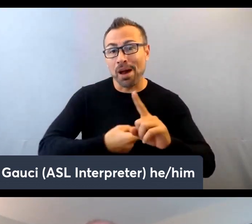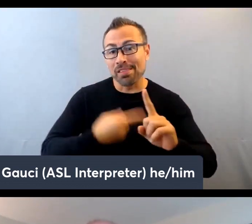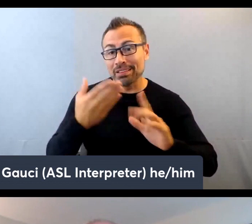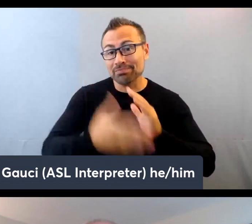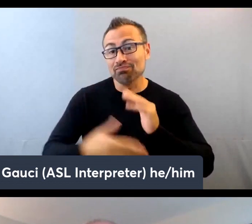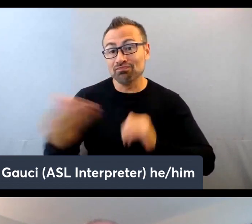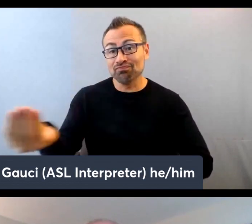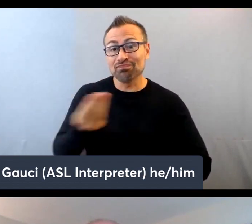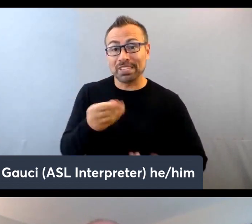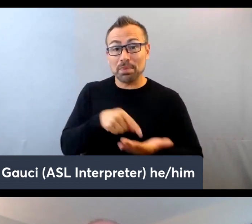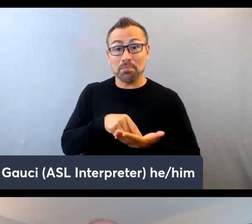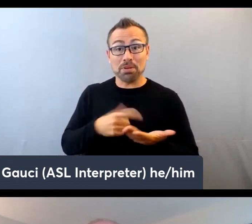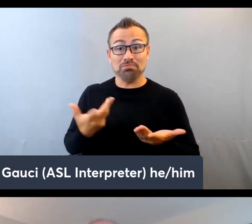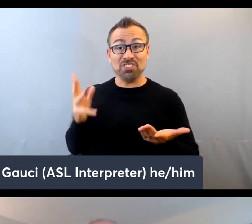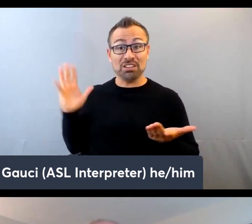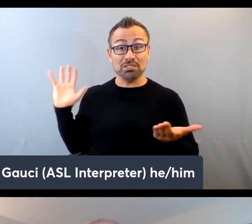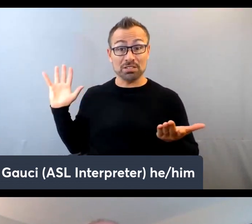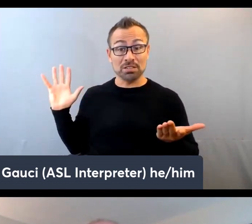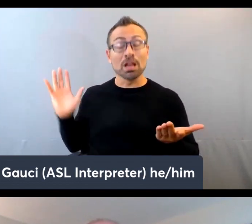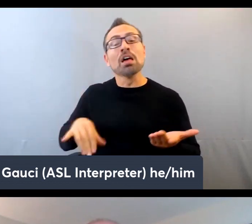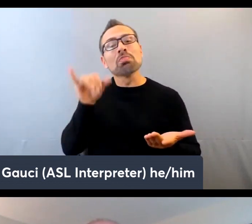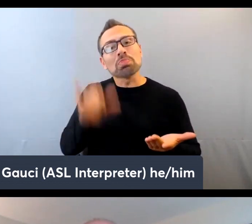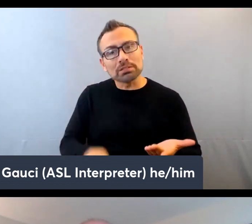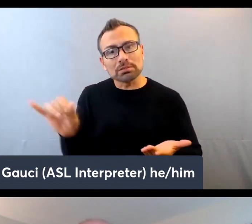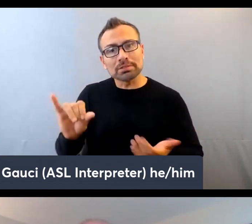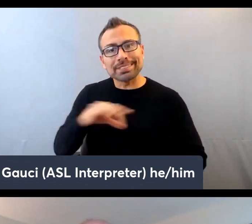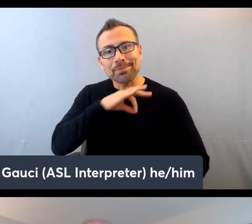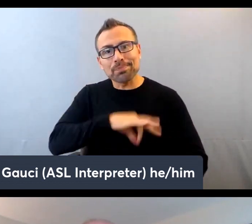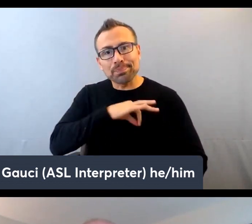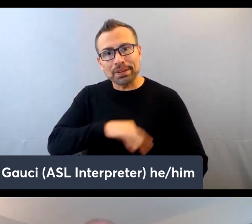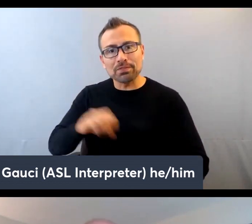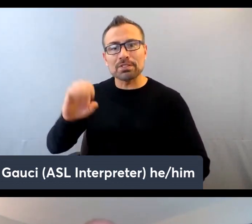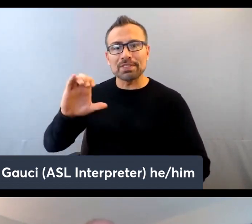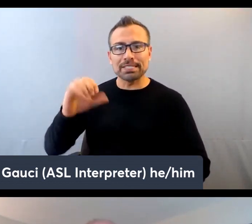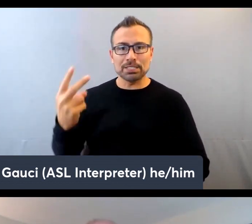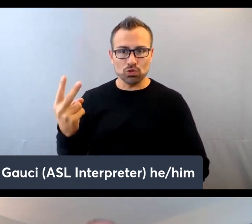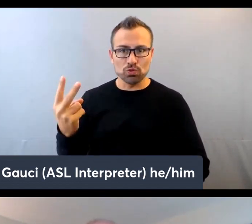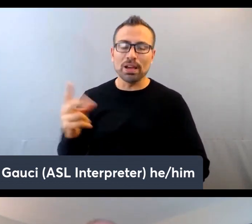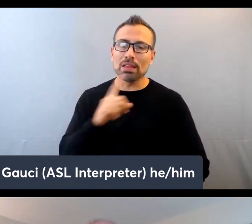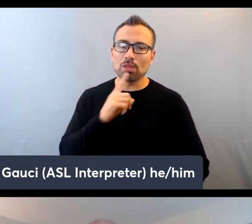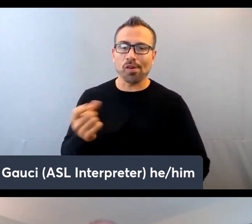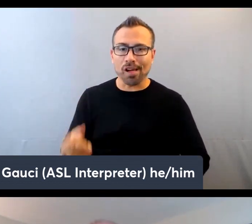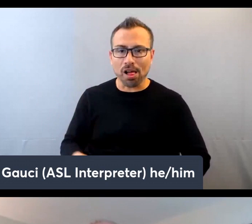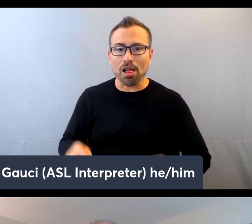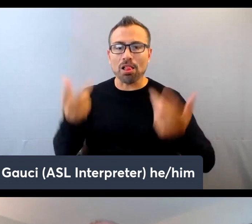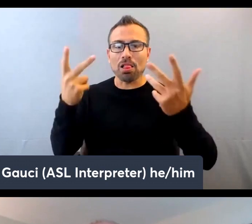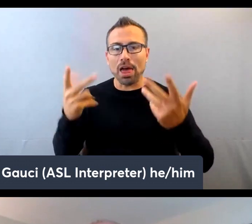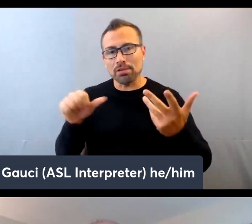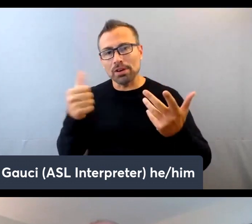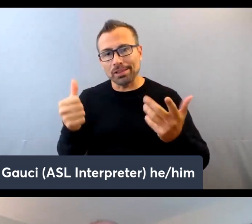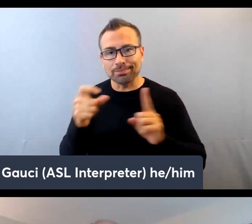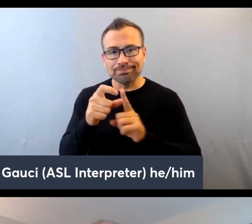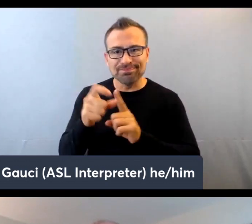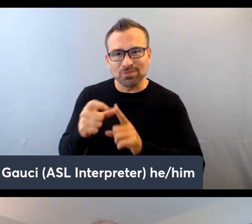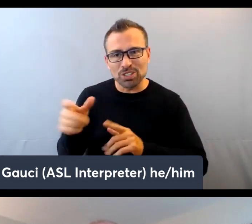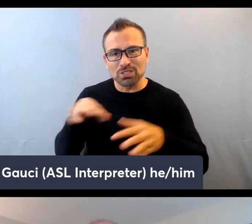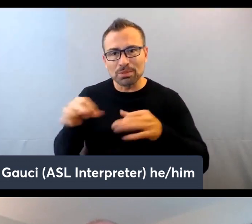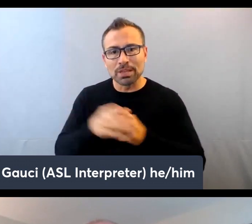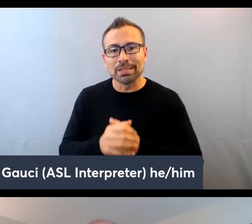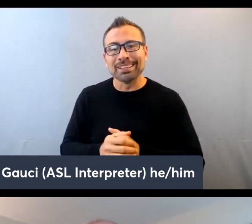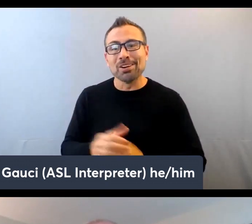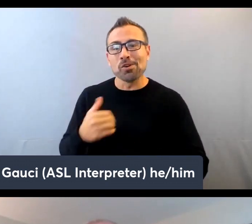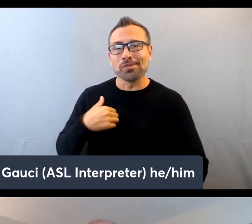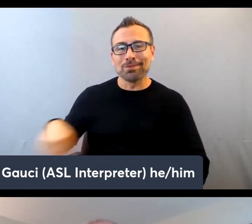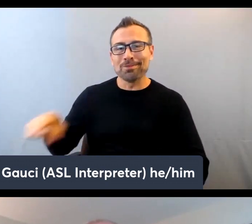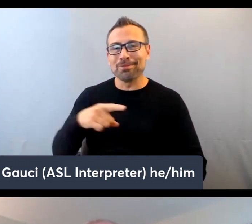the overarching benefit of EC2 is, and there's lots of euphemisms for this. The one I like is crops, not